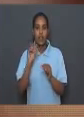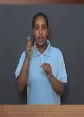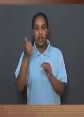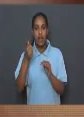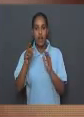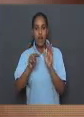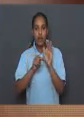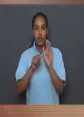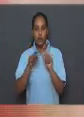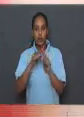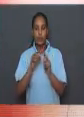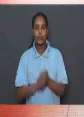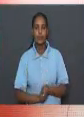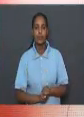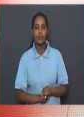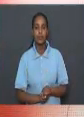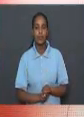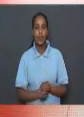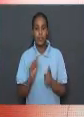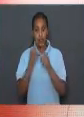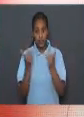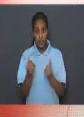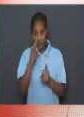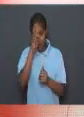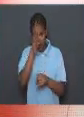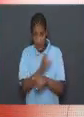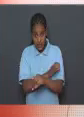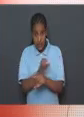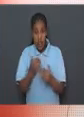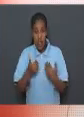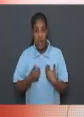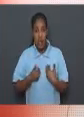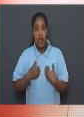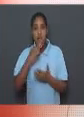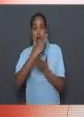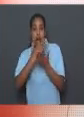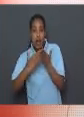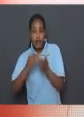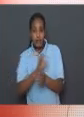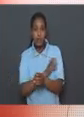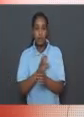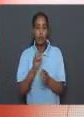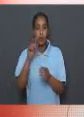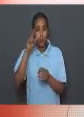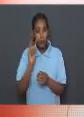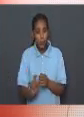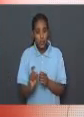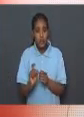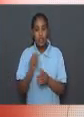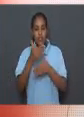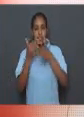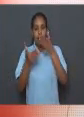E red. Since voltaic cells have half cells, we must give a